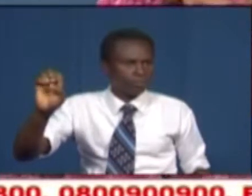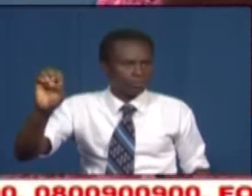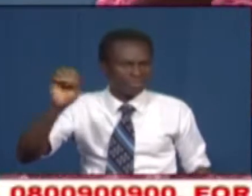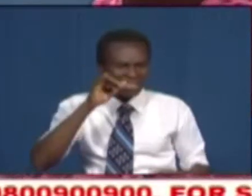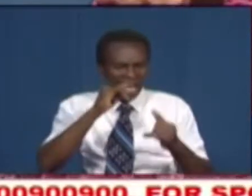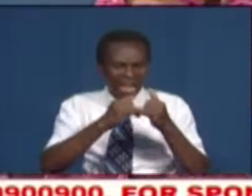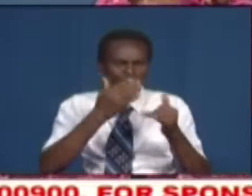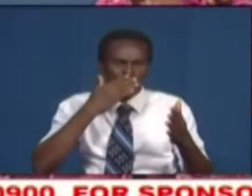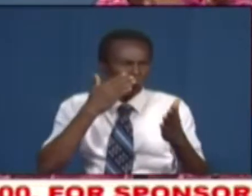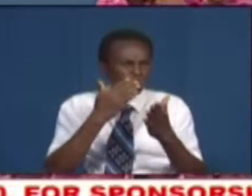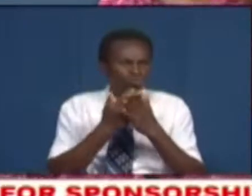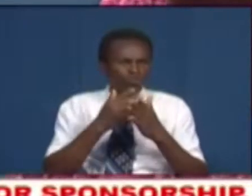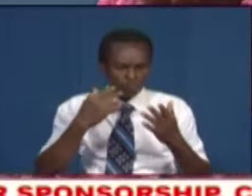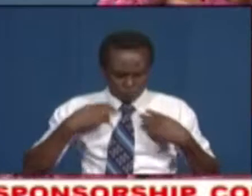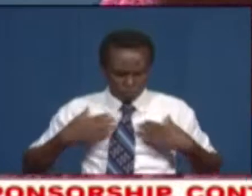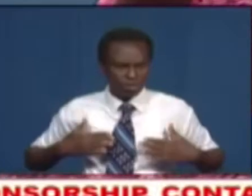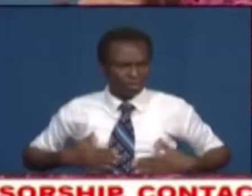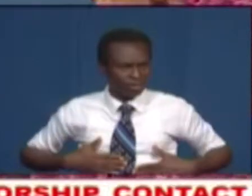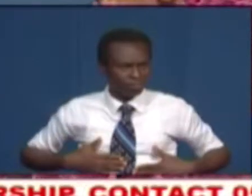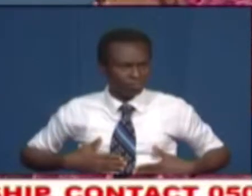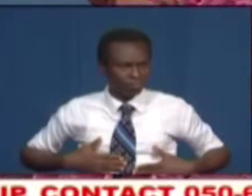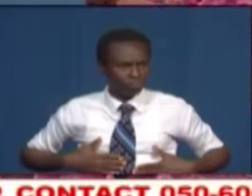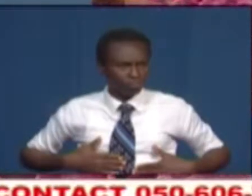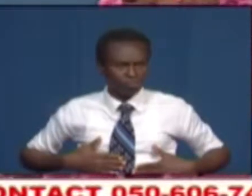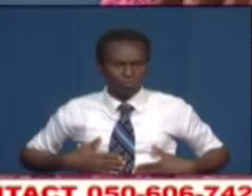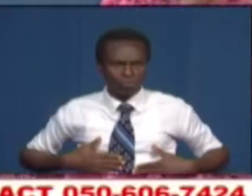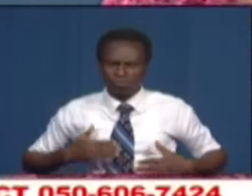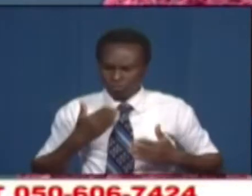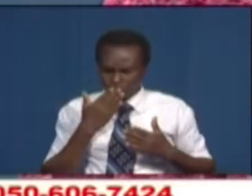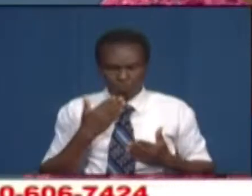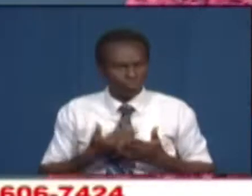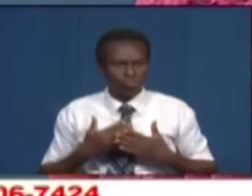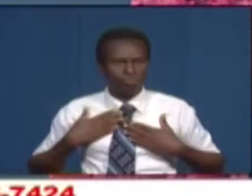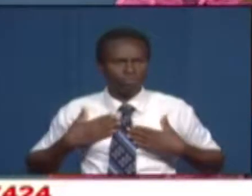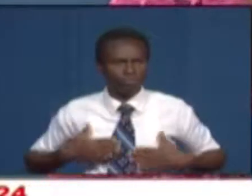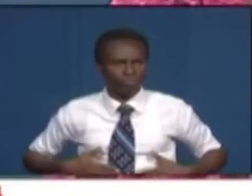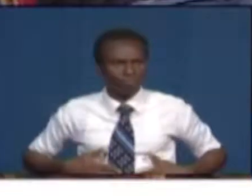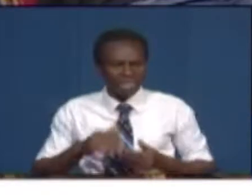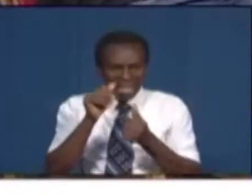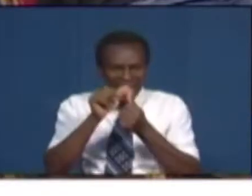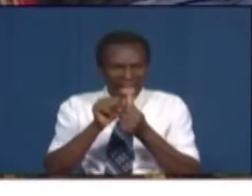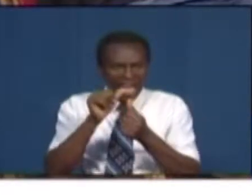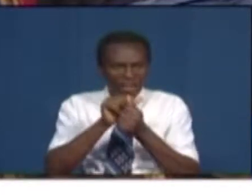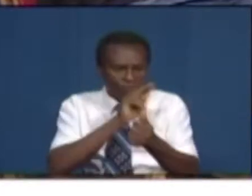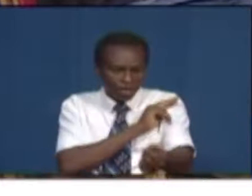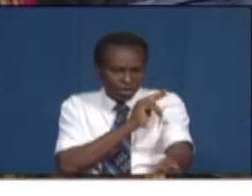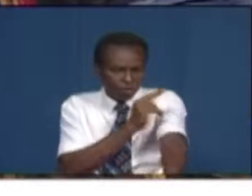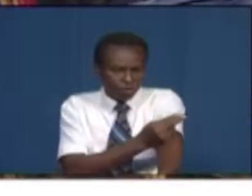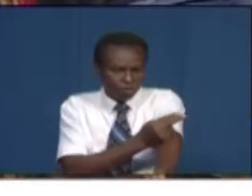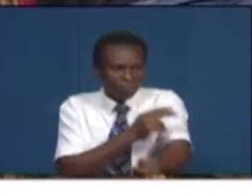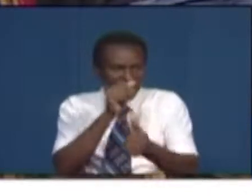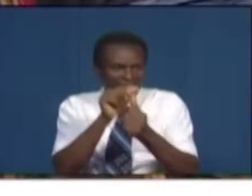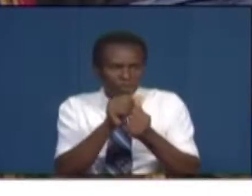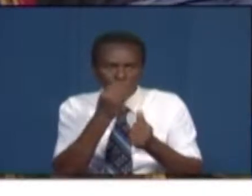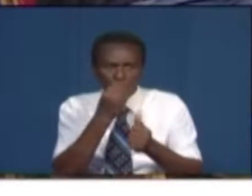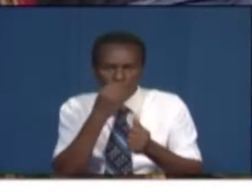very essential for adolescent girls because of menstrual instead. You know, so every nutrient or every food that